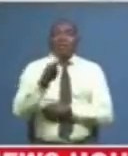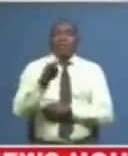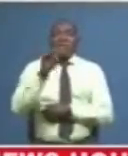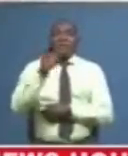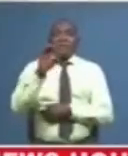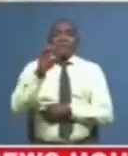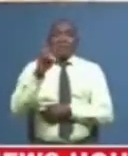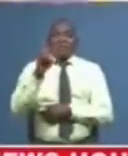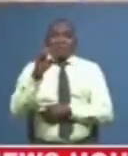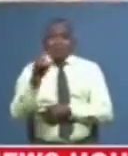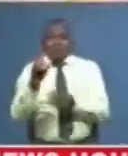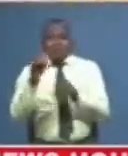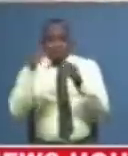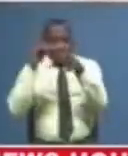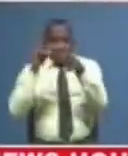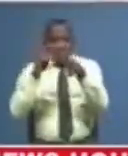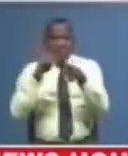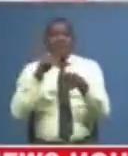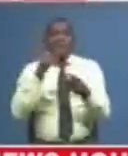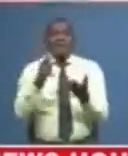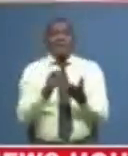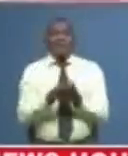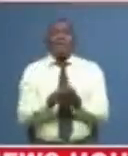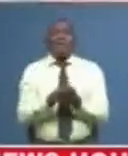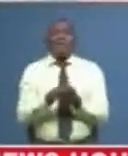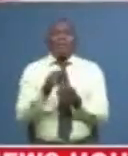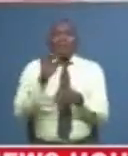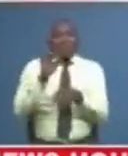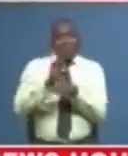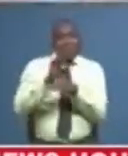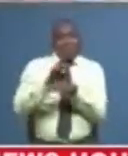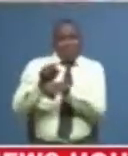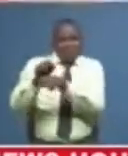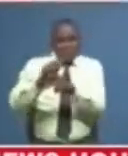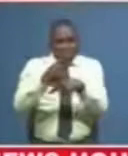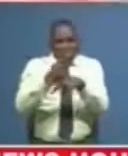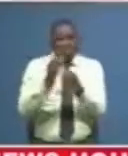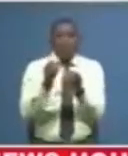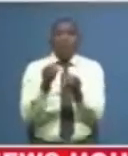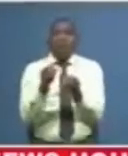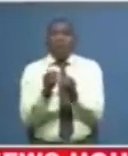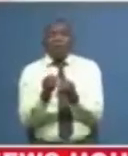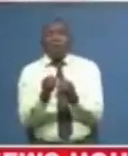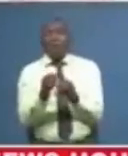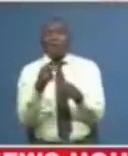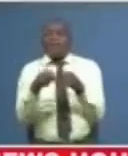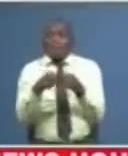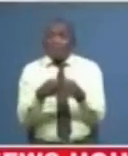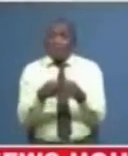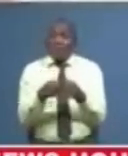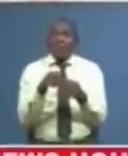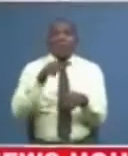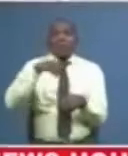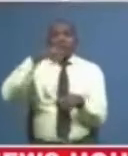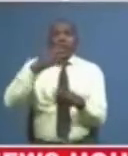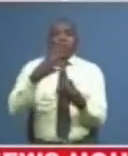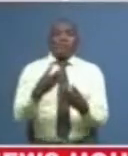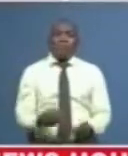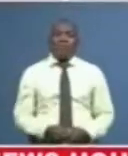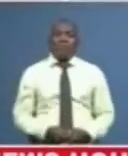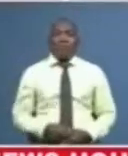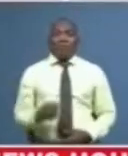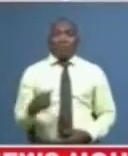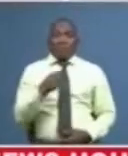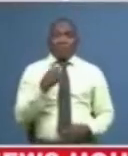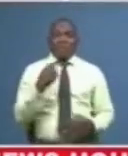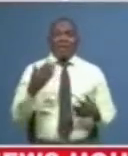Plus Group, Mr. Makesh Thawakani, said a factory will be more productive when utility challenges in the area are resolved. We are grateful for